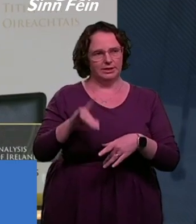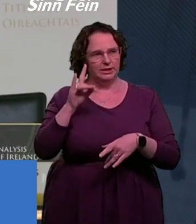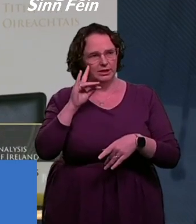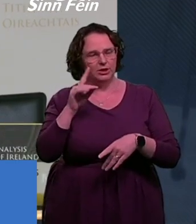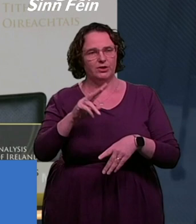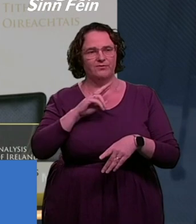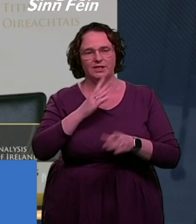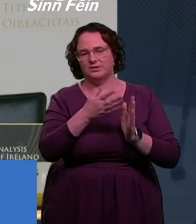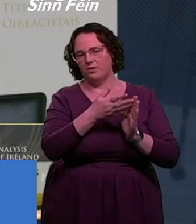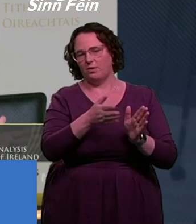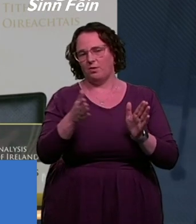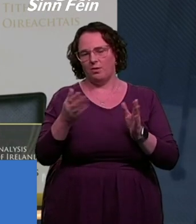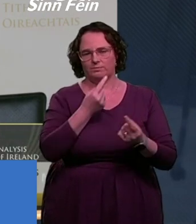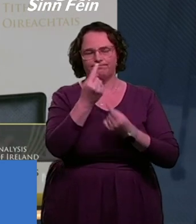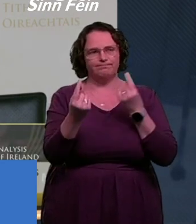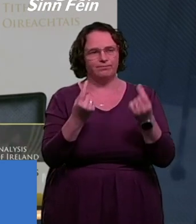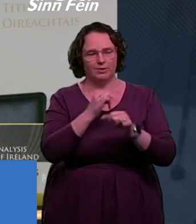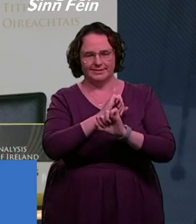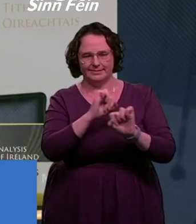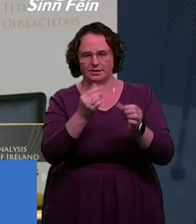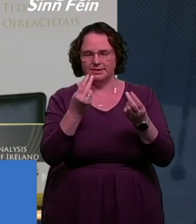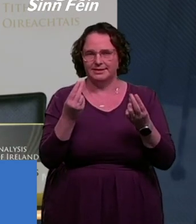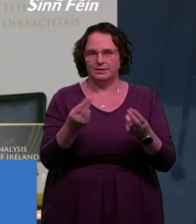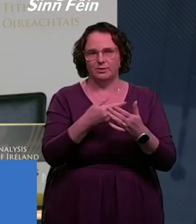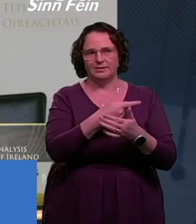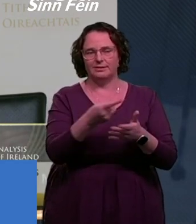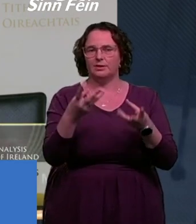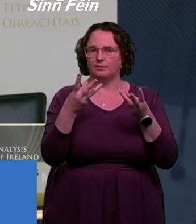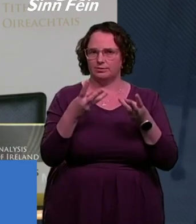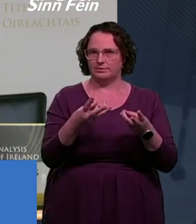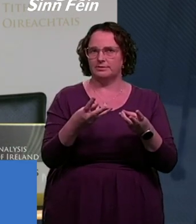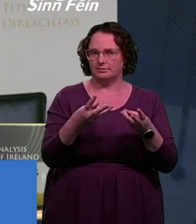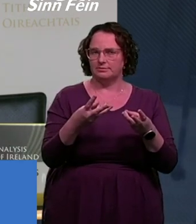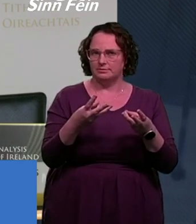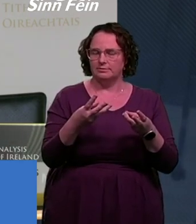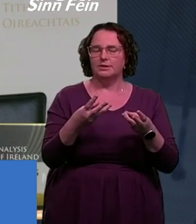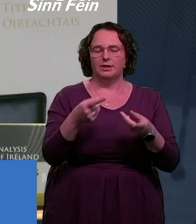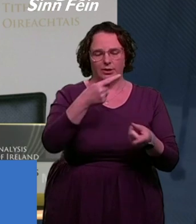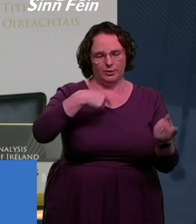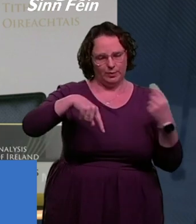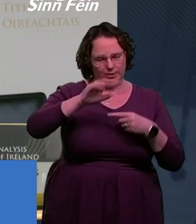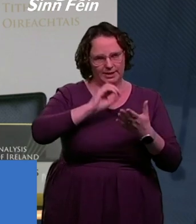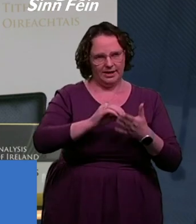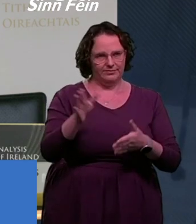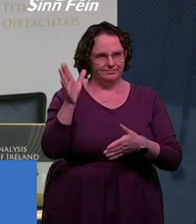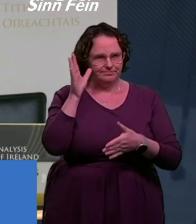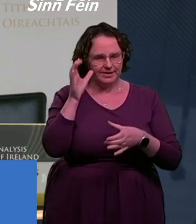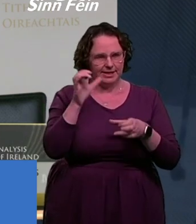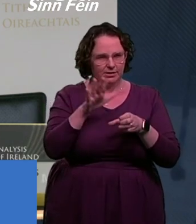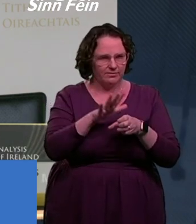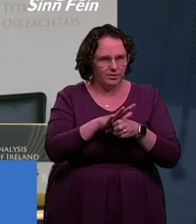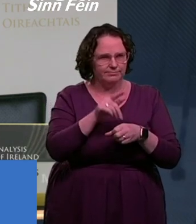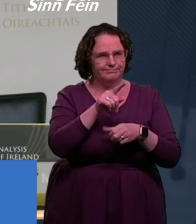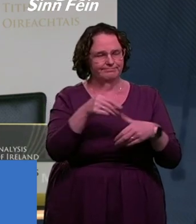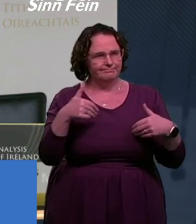all individuals and what their needs and what their wants are. And, you know, we have listened very carefully to the concerns